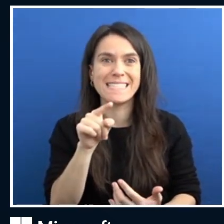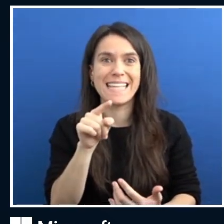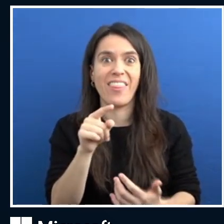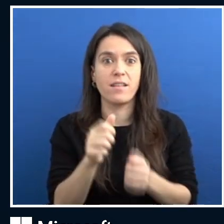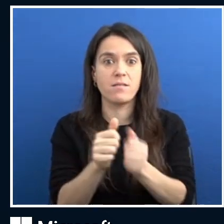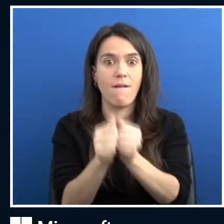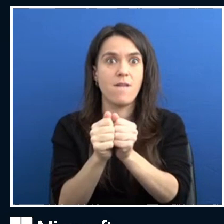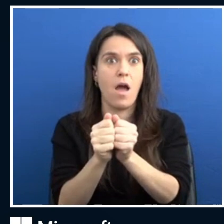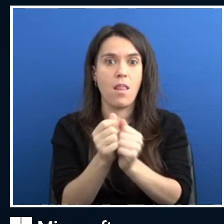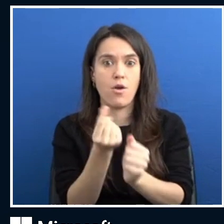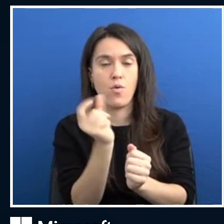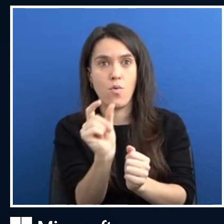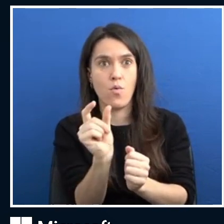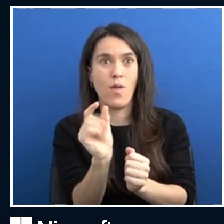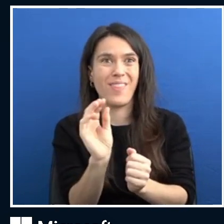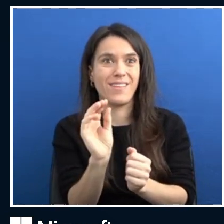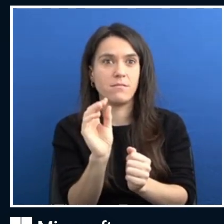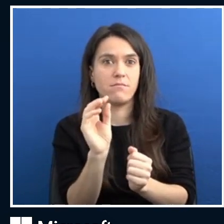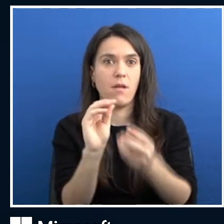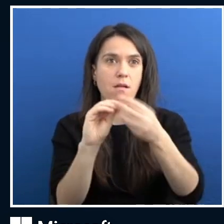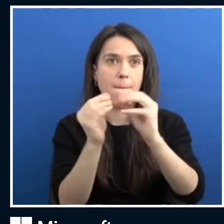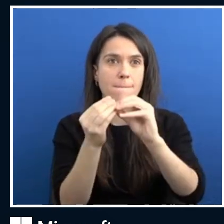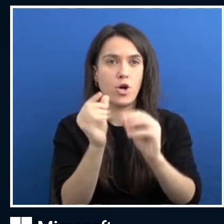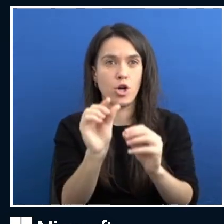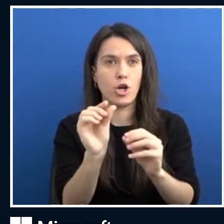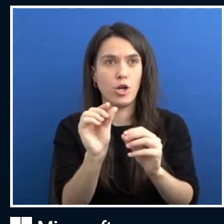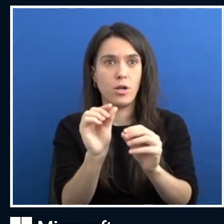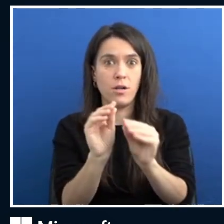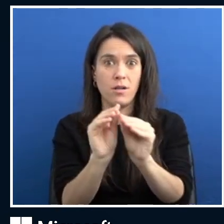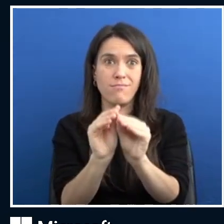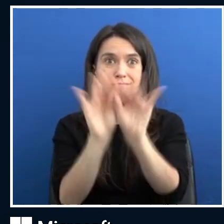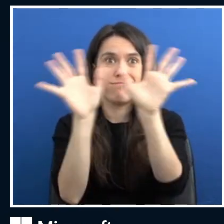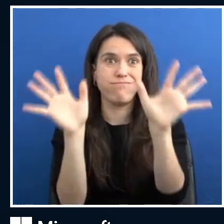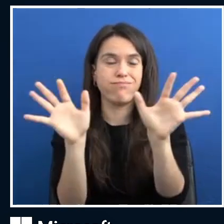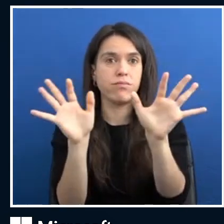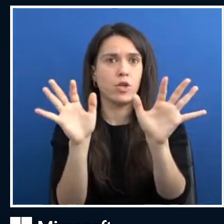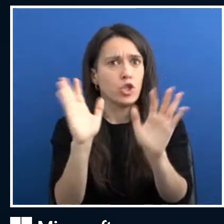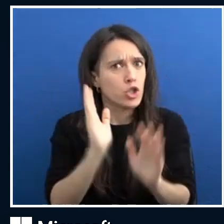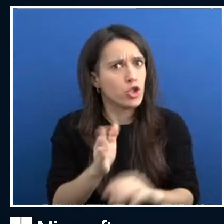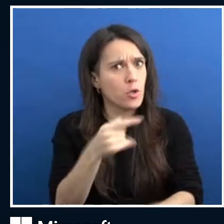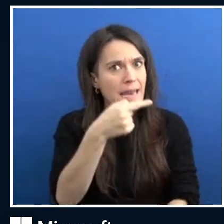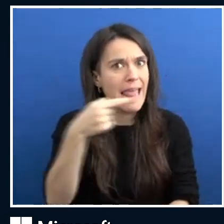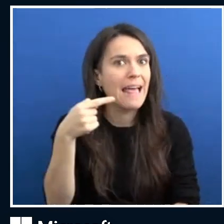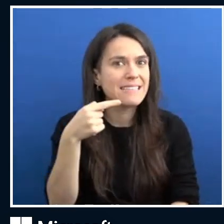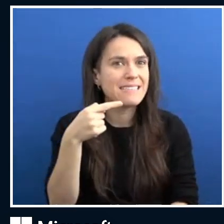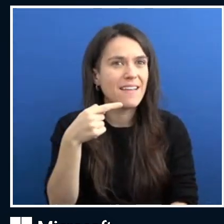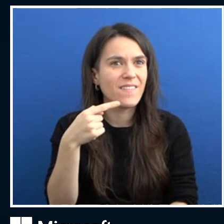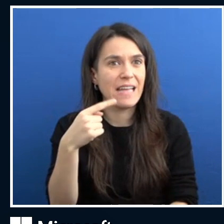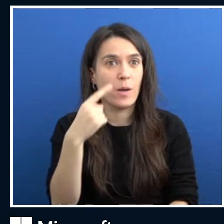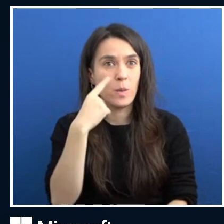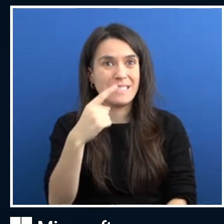the final coefficient that we get for this should be negative because it's clearly inversely proportional, and we see it here.